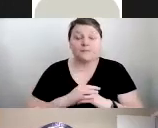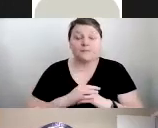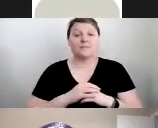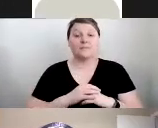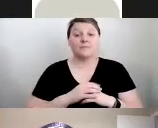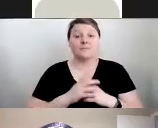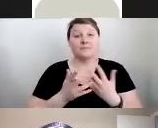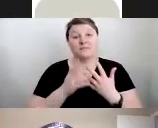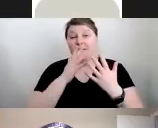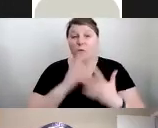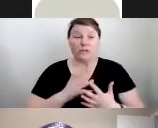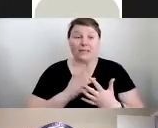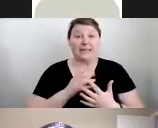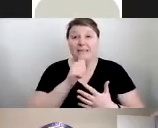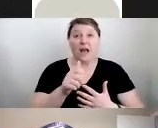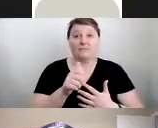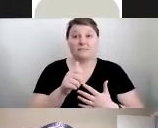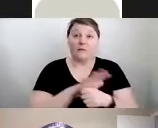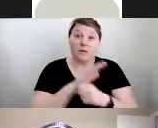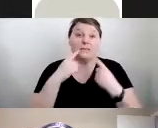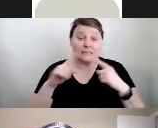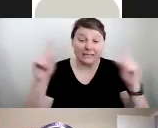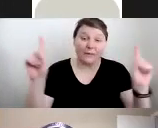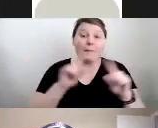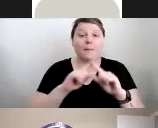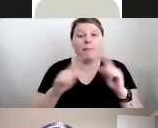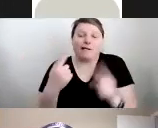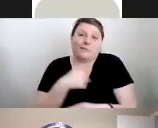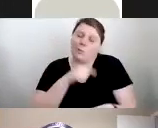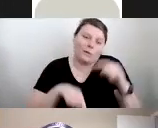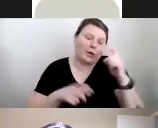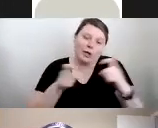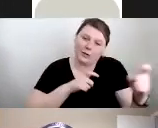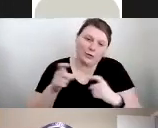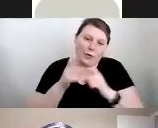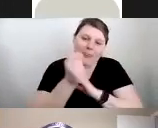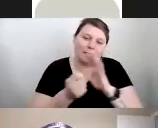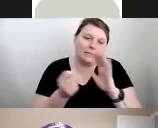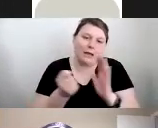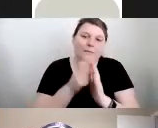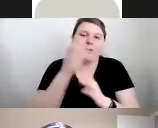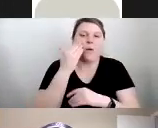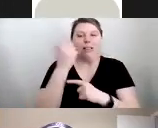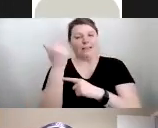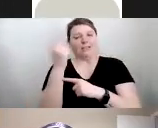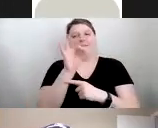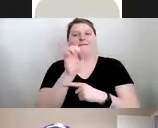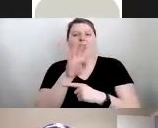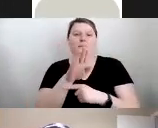it wasn't completely successful, although I think that was beyond our control even at the time, February of last year.